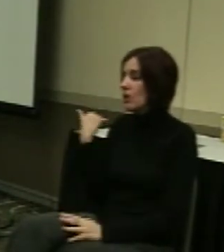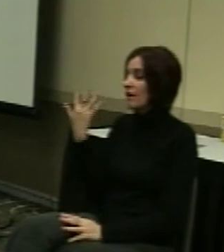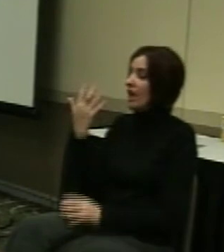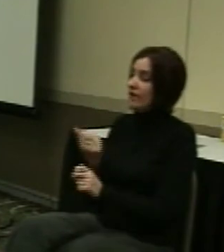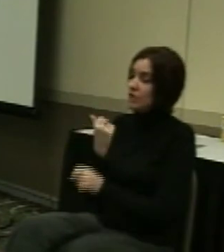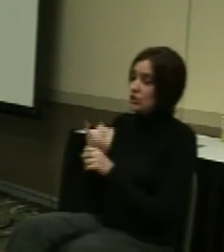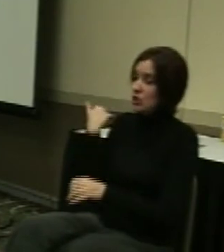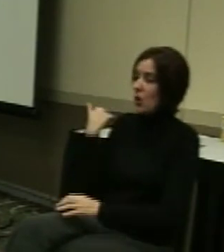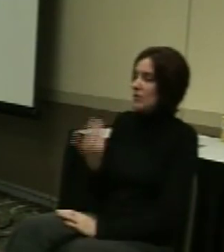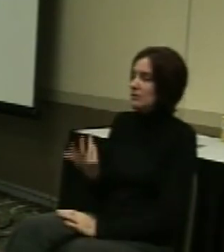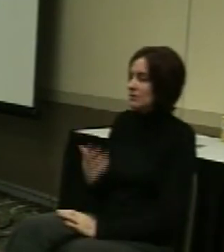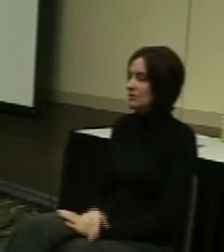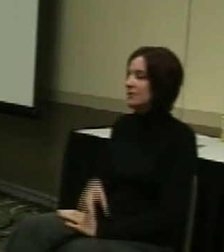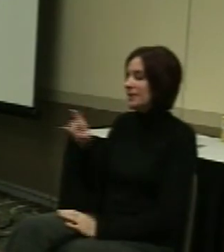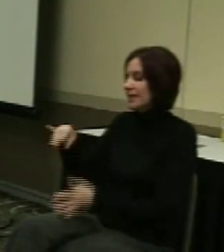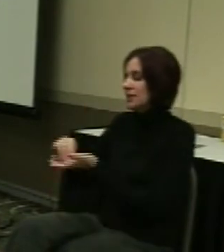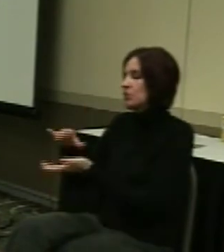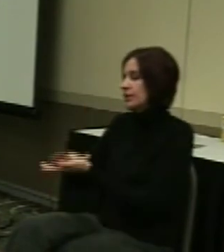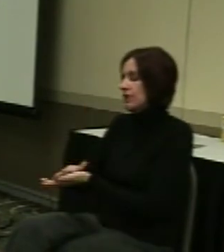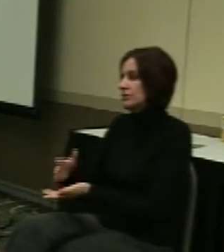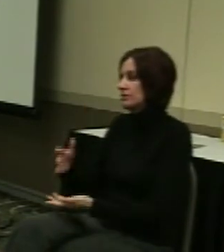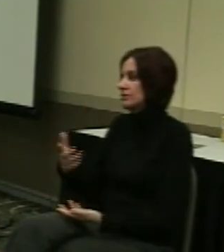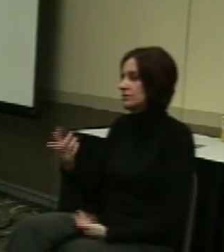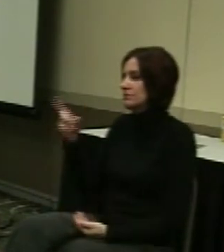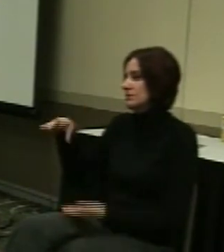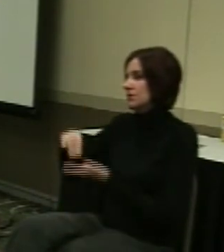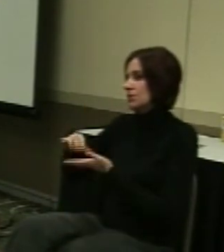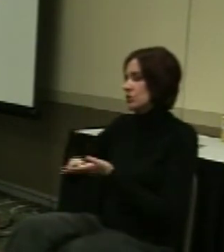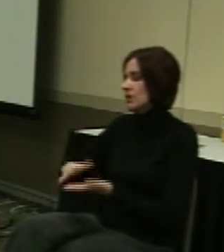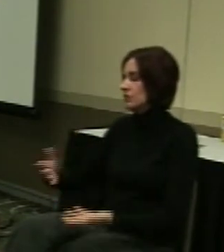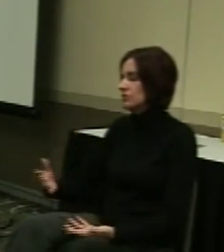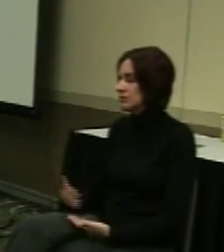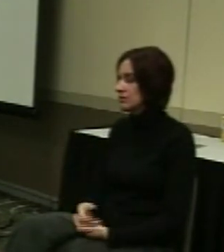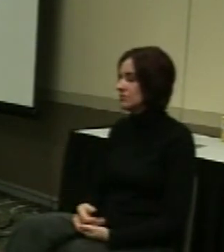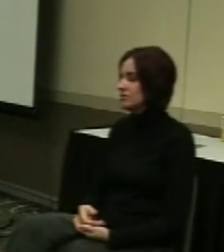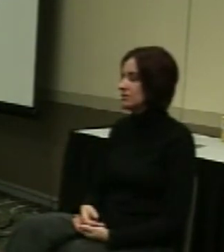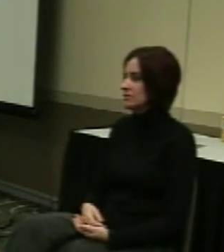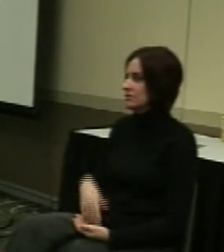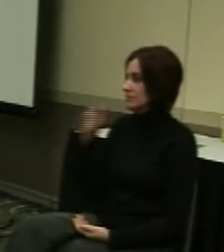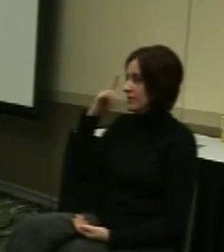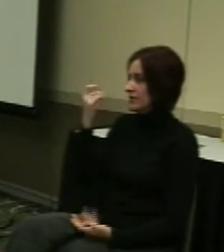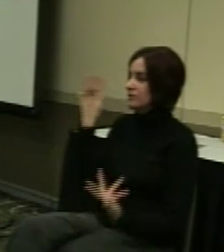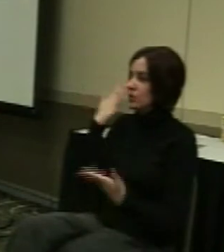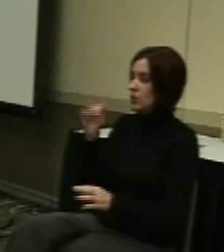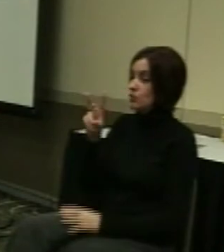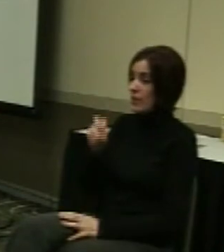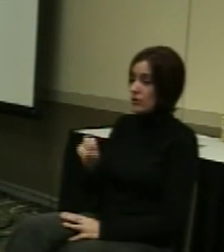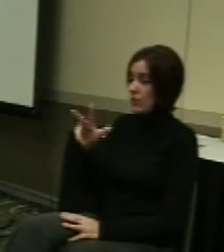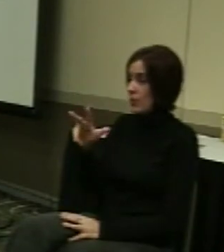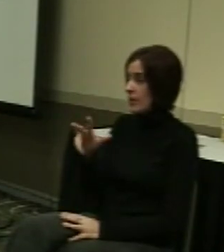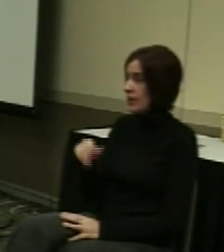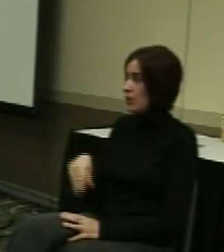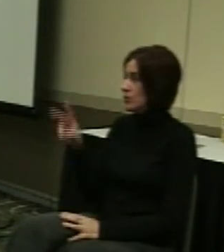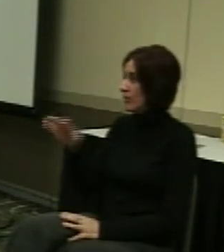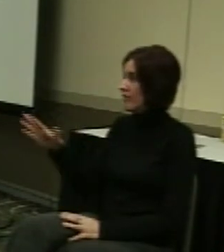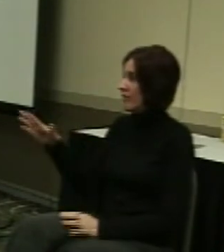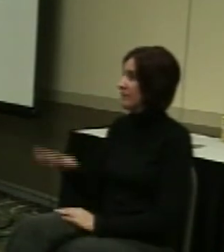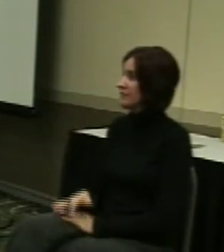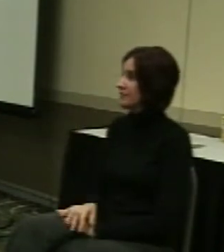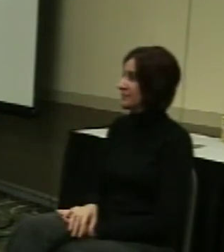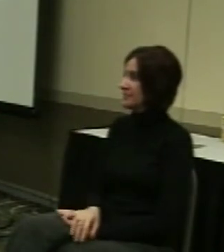we need it written down, because otherwise it's like 2 or 5, it's all the same to us almost, doesn't it?